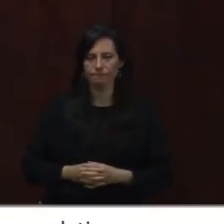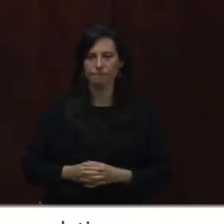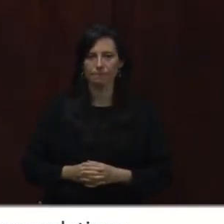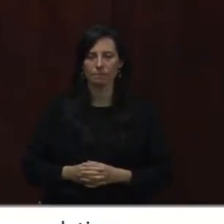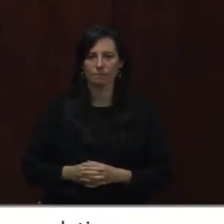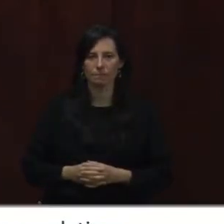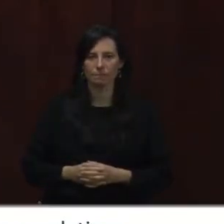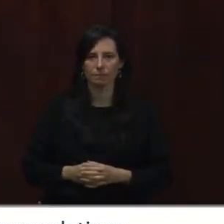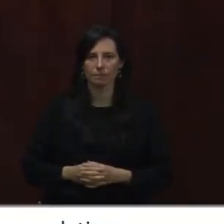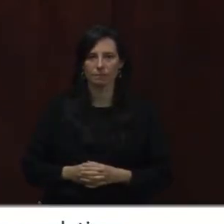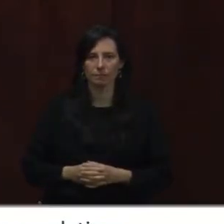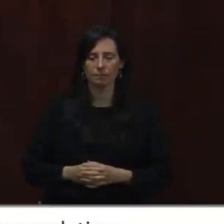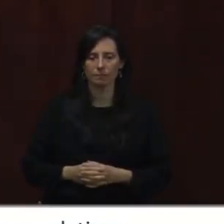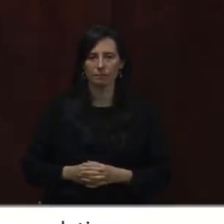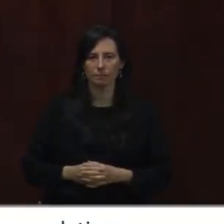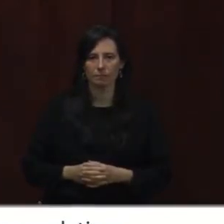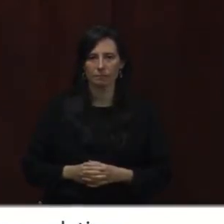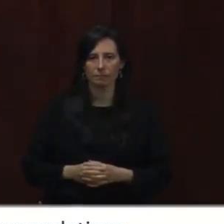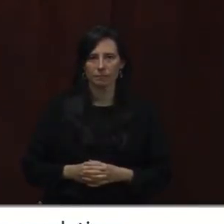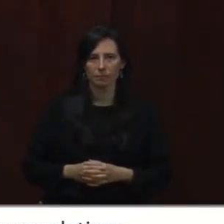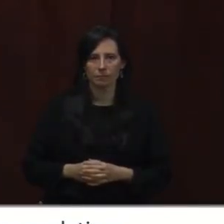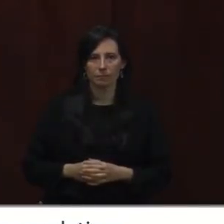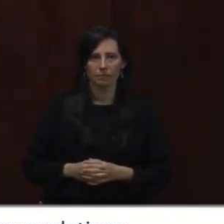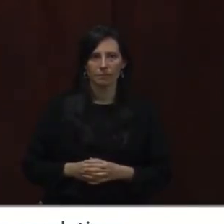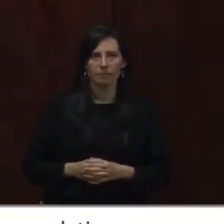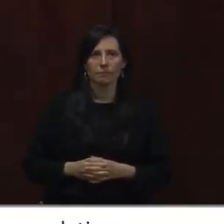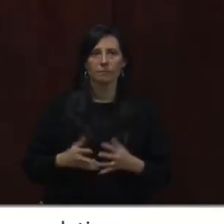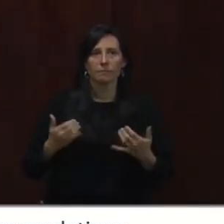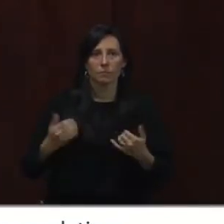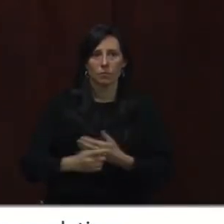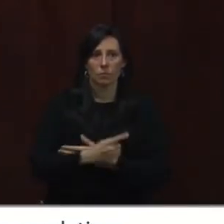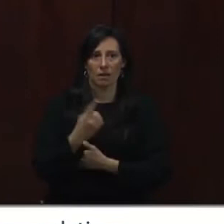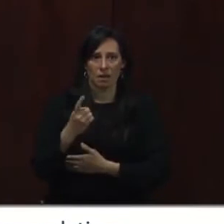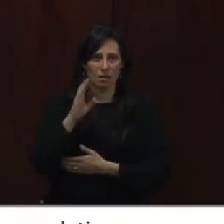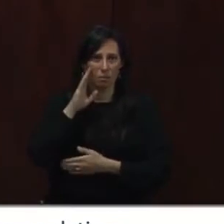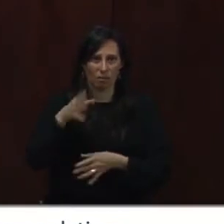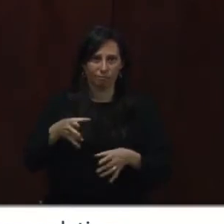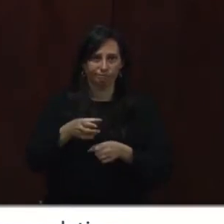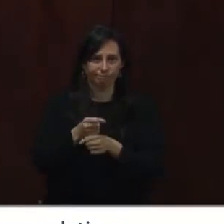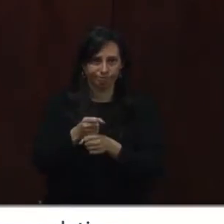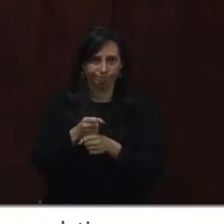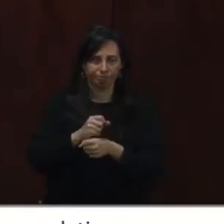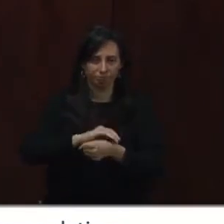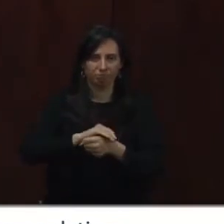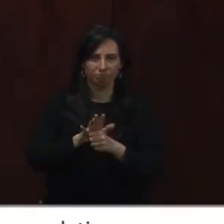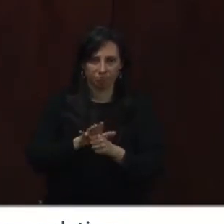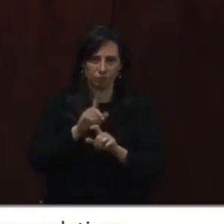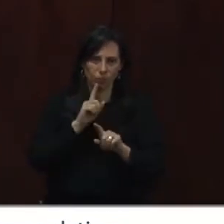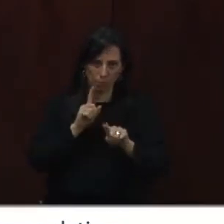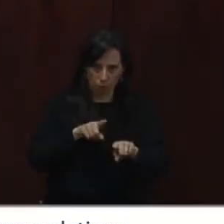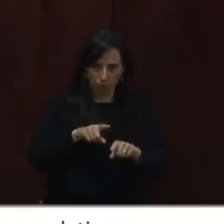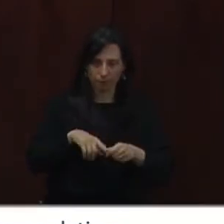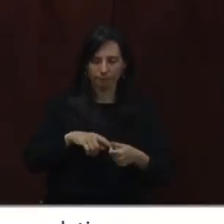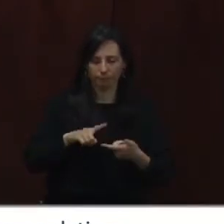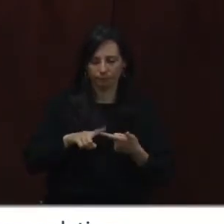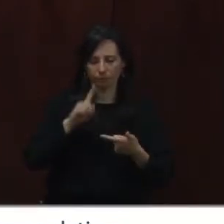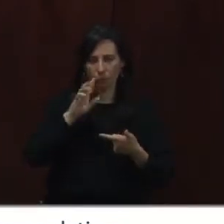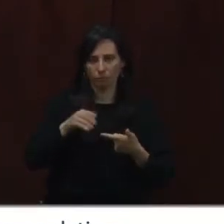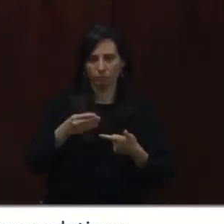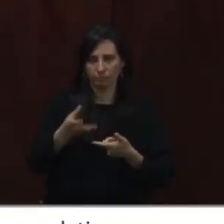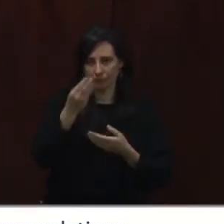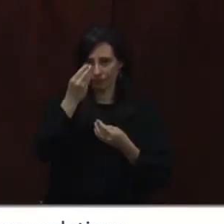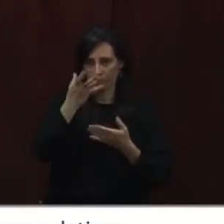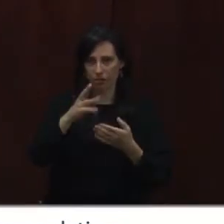So today we'll provide a COVID-19 situational report, provide information on the revised